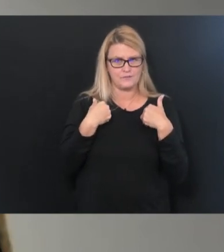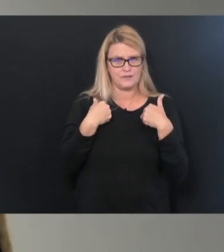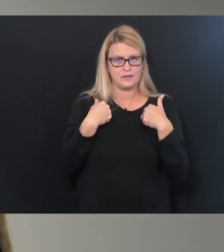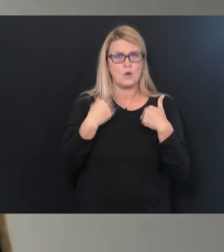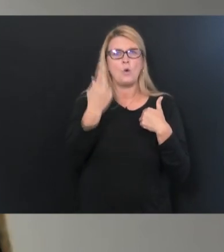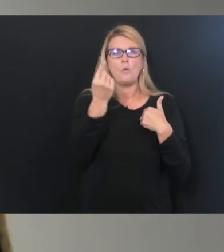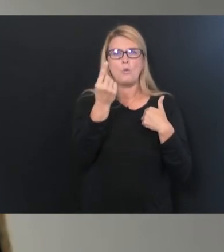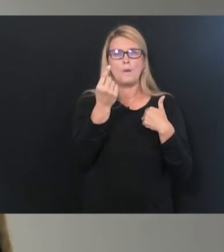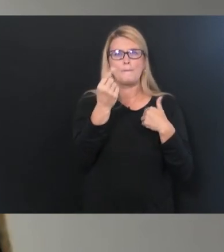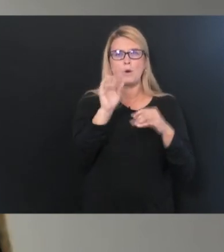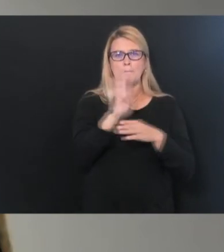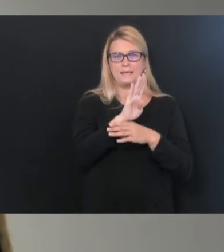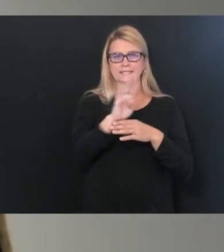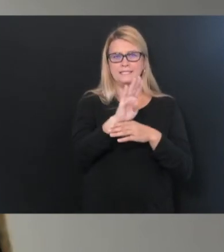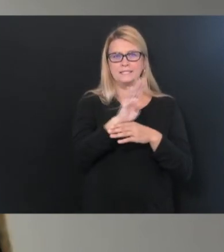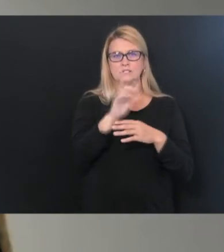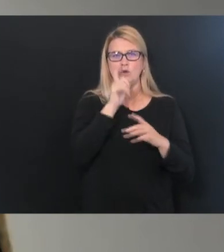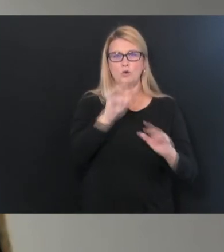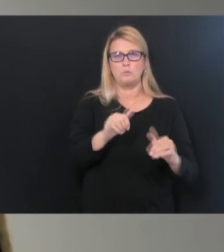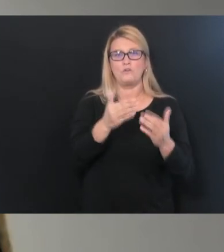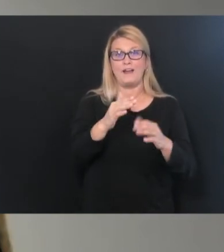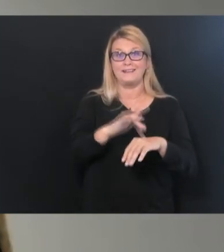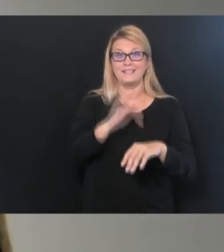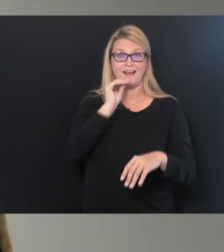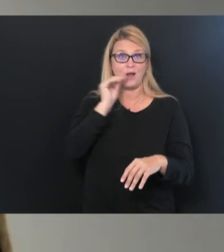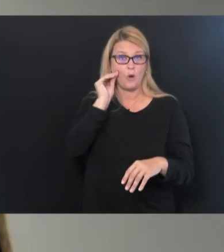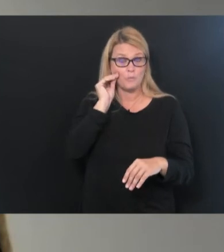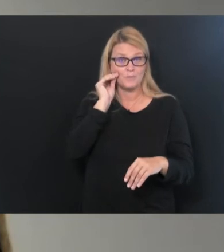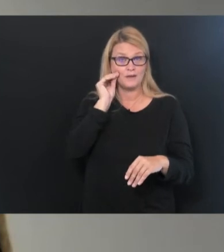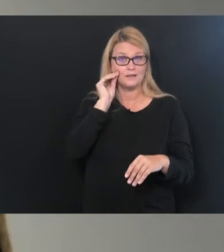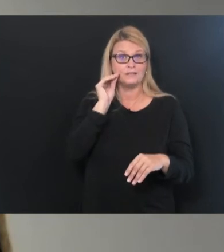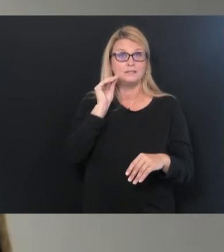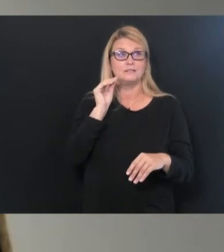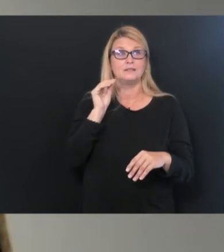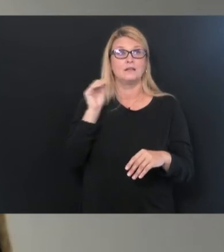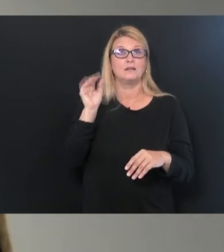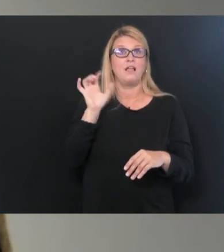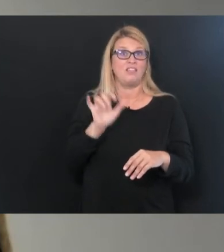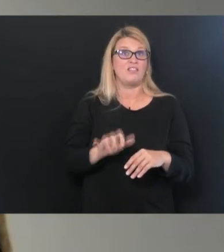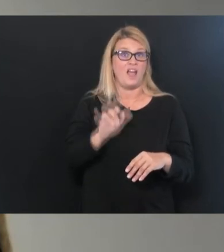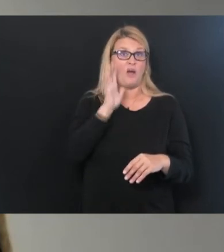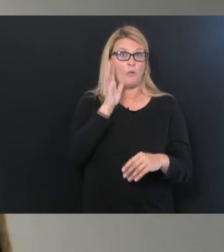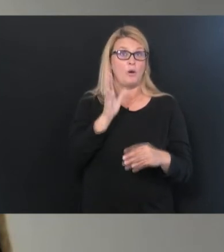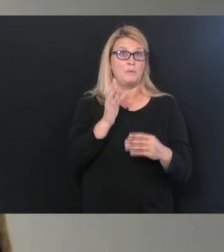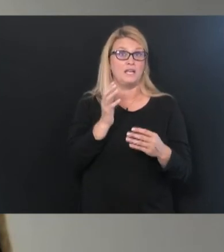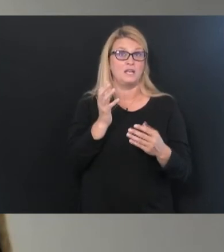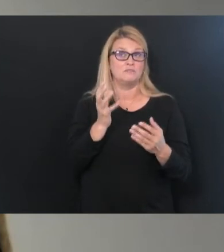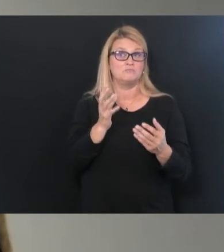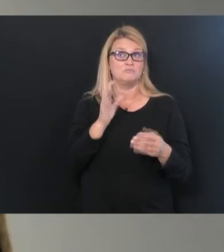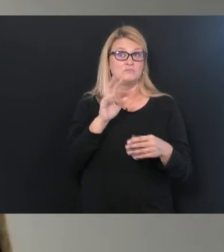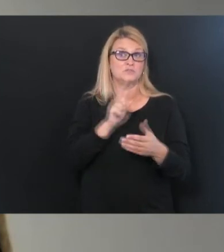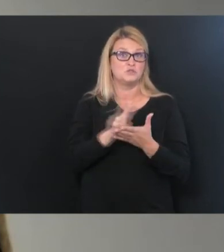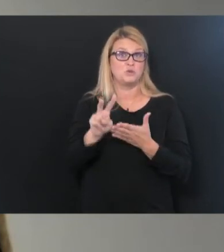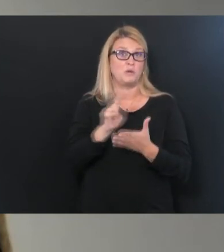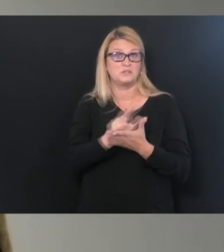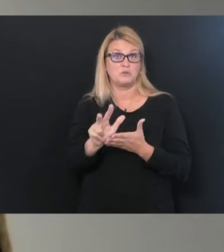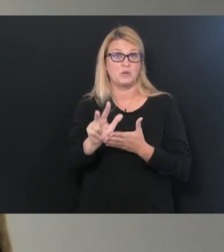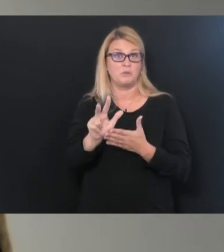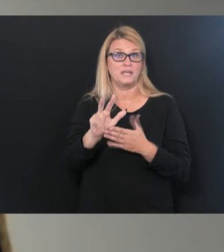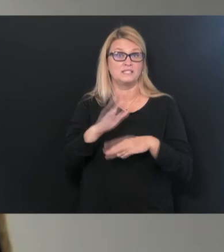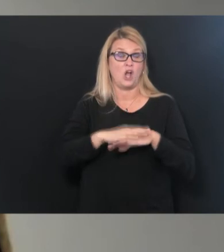company that provides tests that can be taken in the home that will be online within a couple of weeks or so. So we're